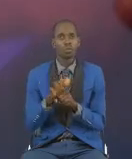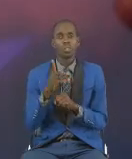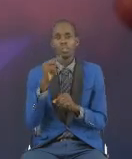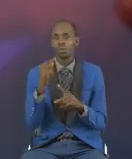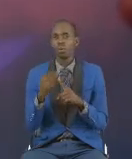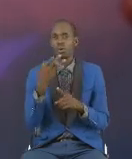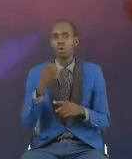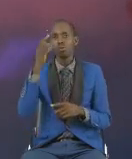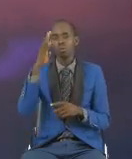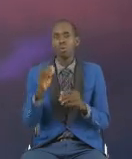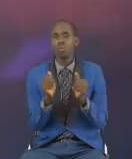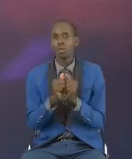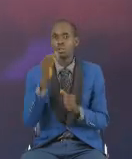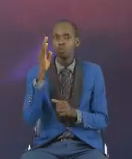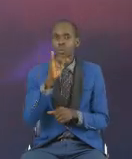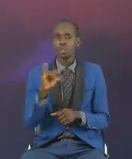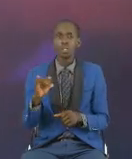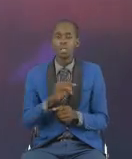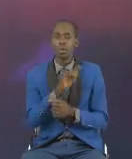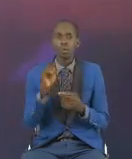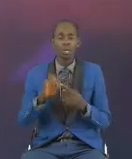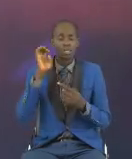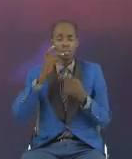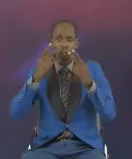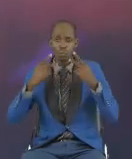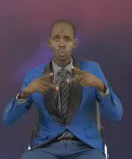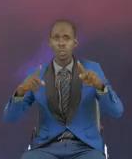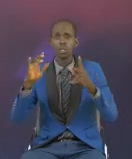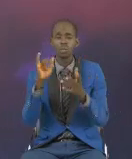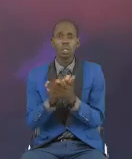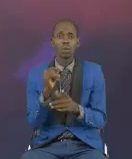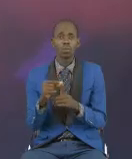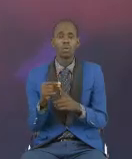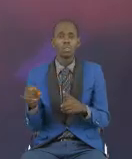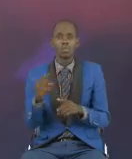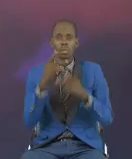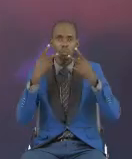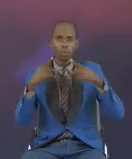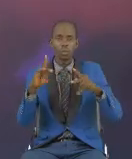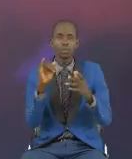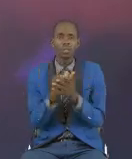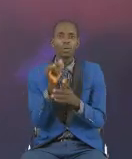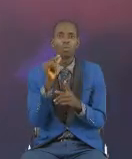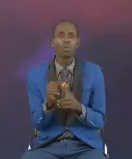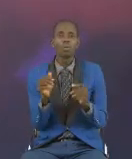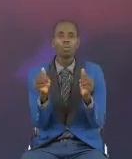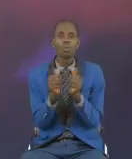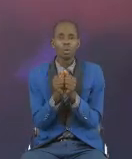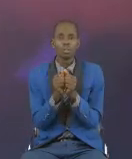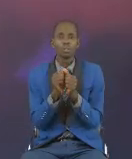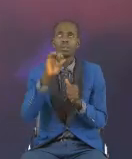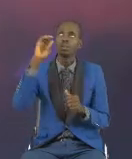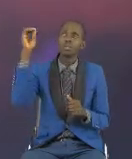they were preaching. And then when they proclaimed that word, they proclaimed that word with grace,